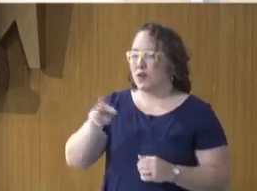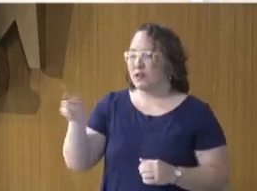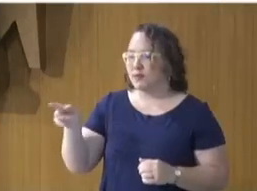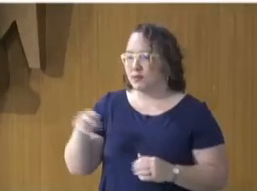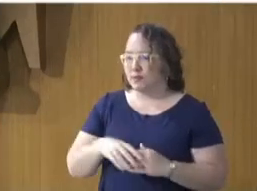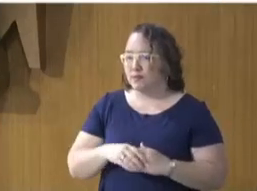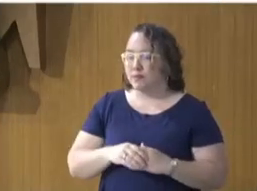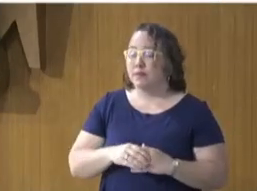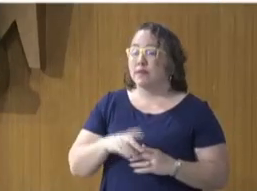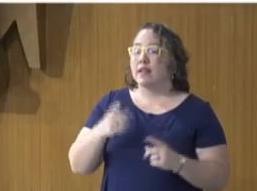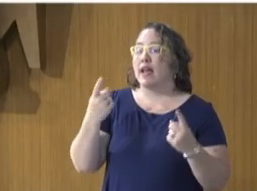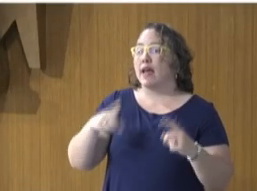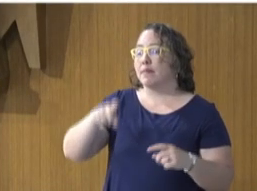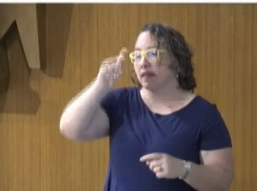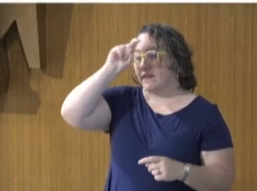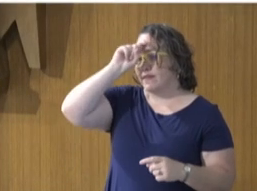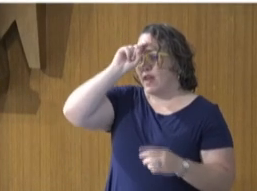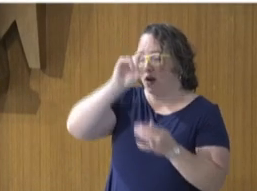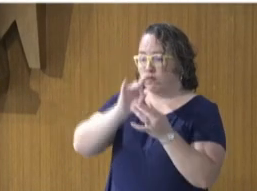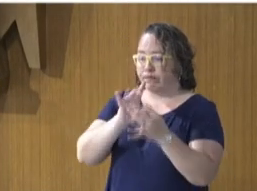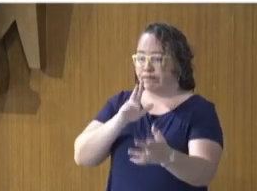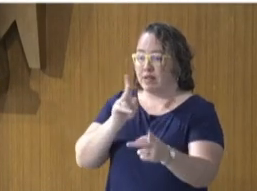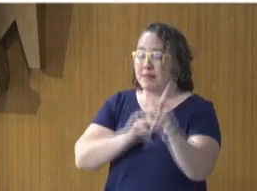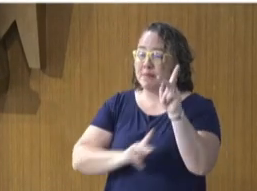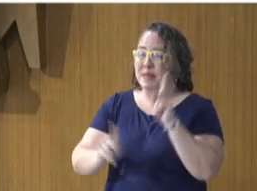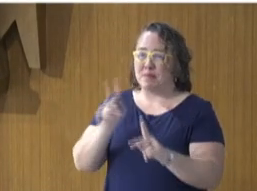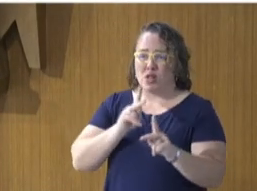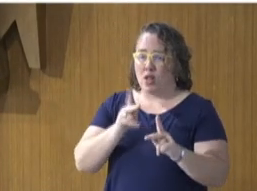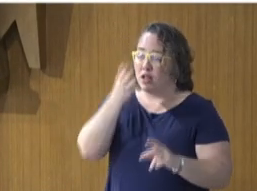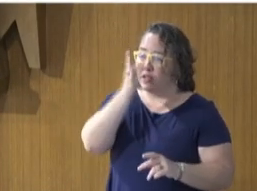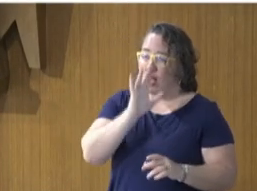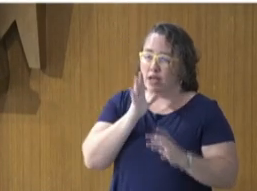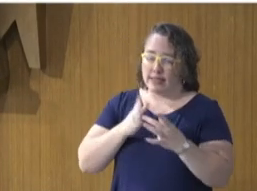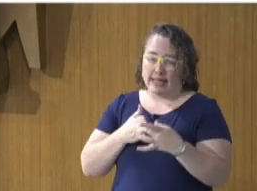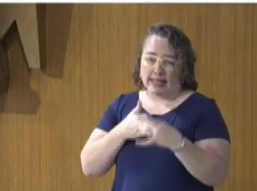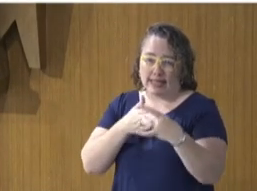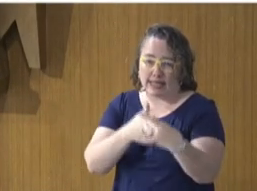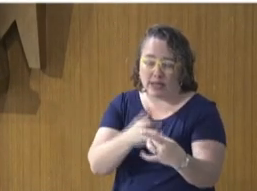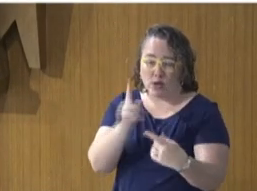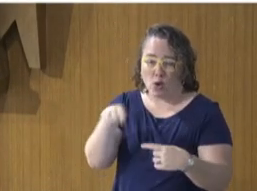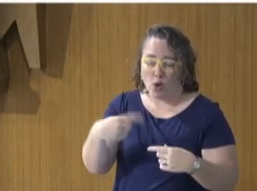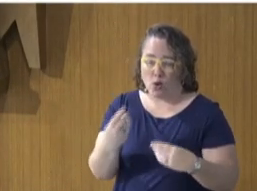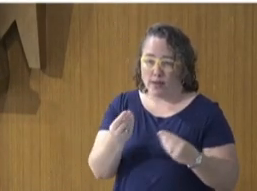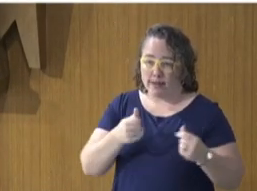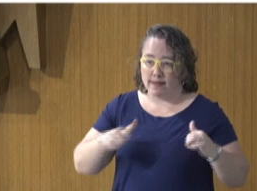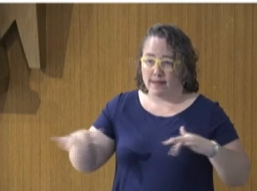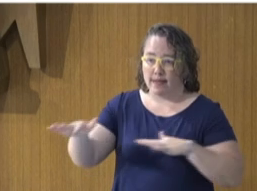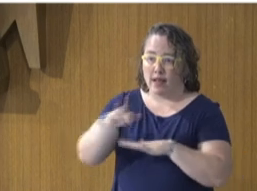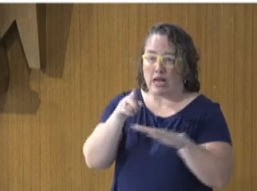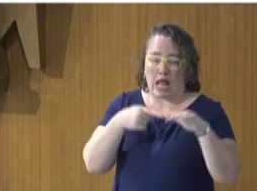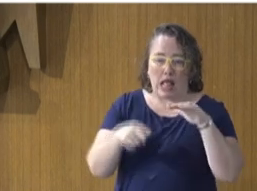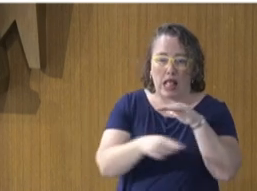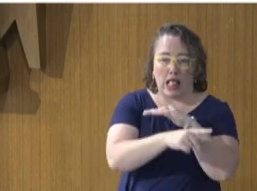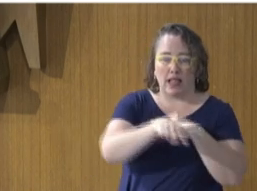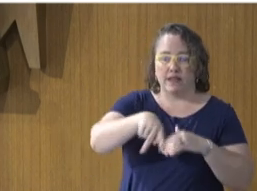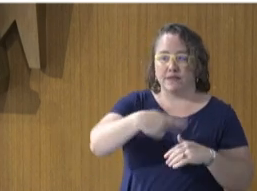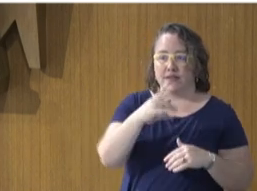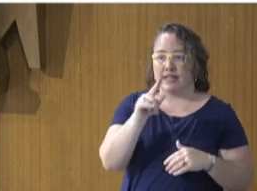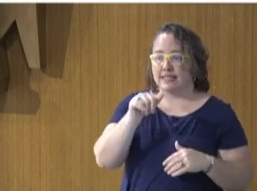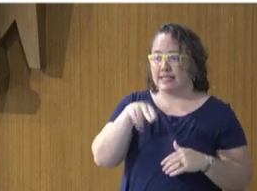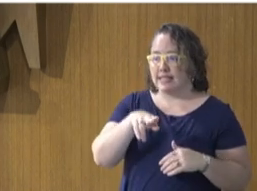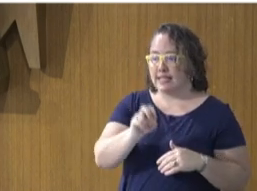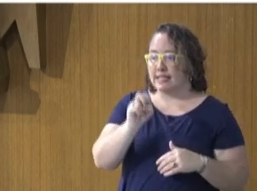When Pharaoh let the people go, God did not lead them by way of the land of the Philistines, although that was